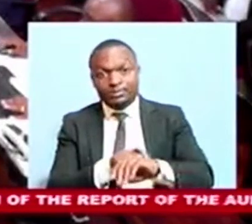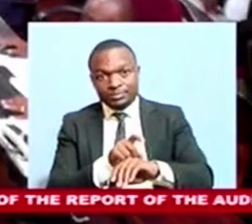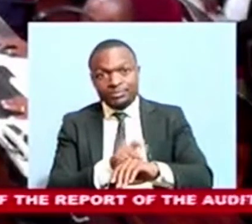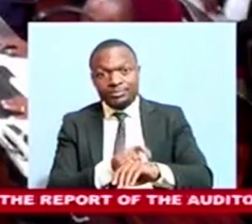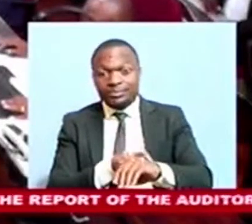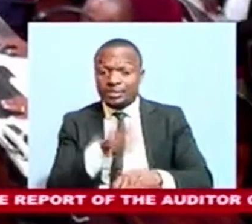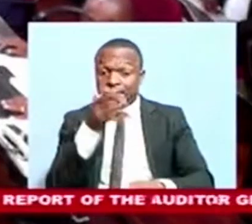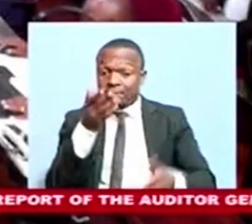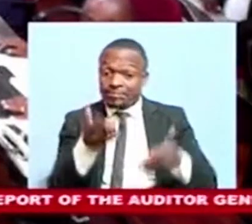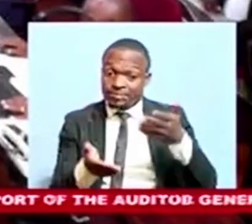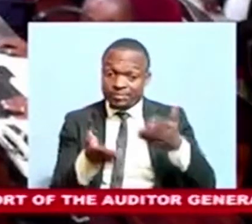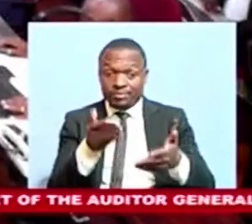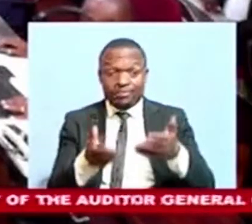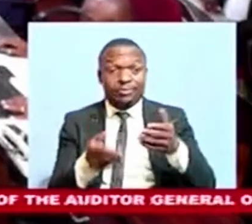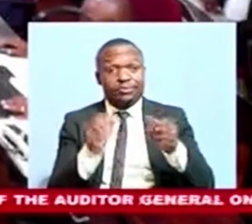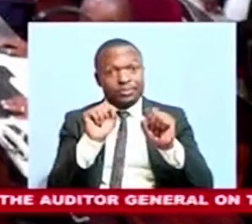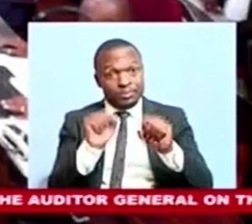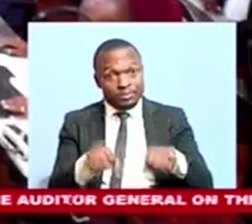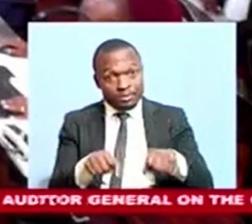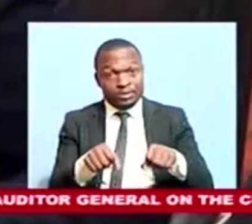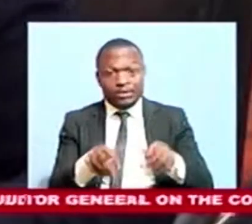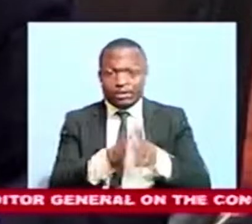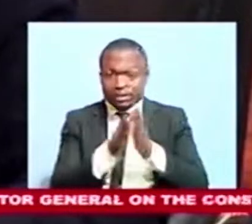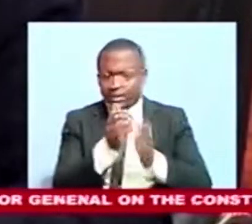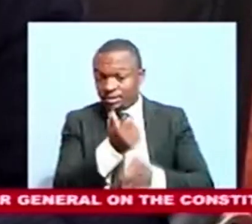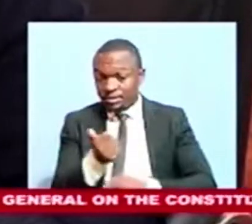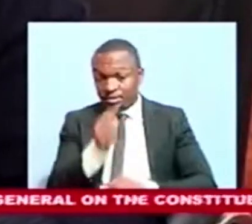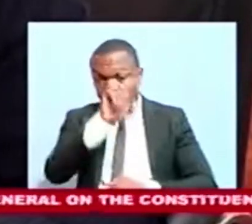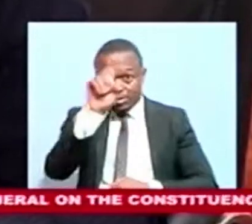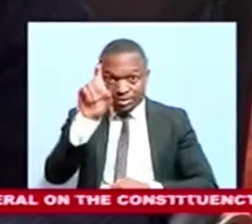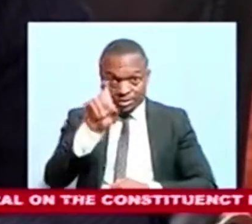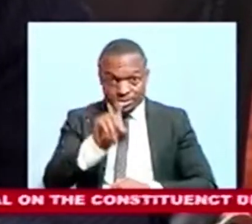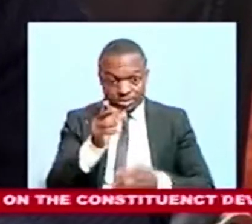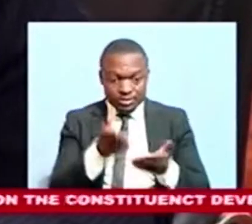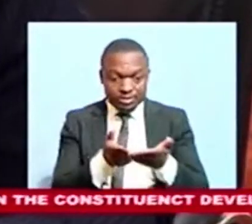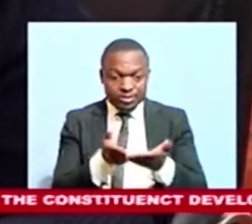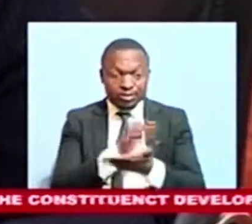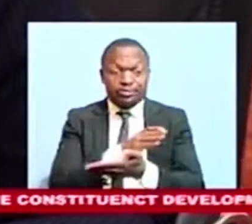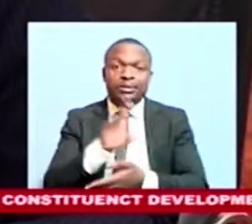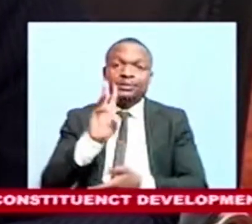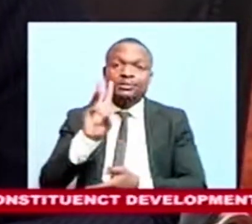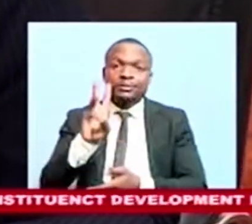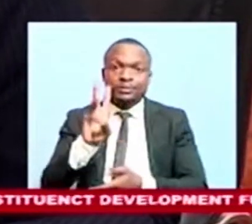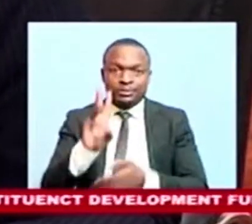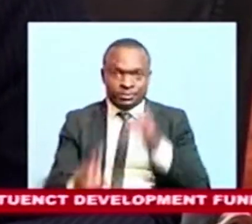Maybe we go for another question on page 6.